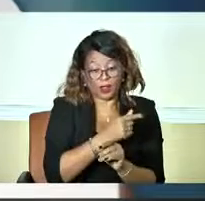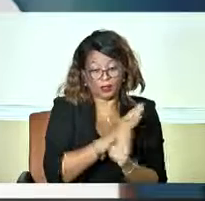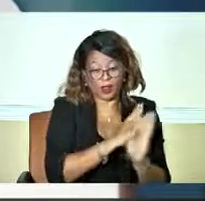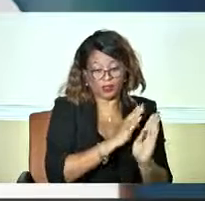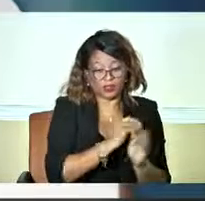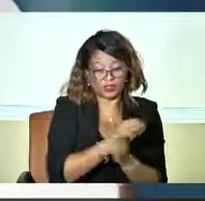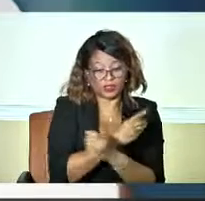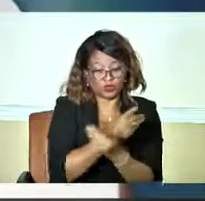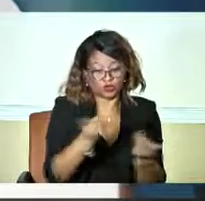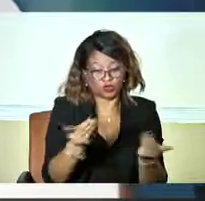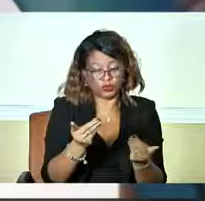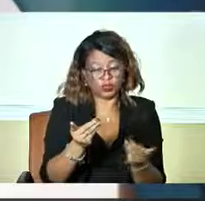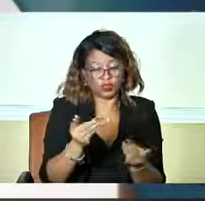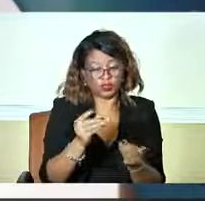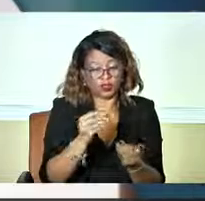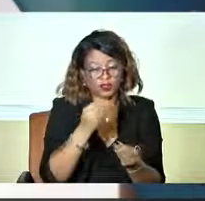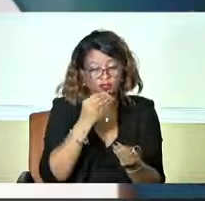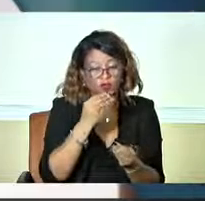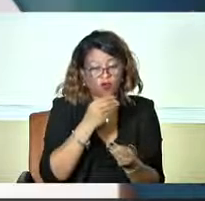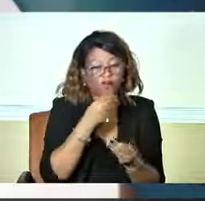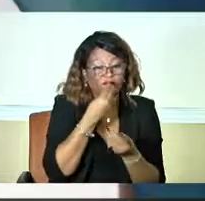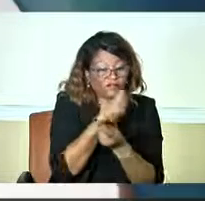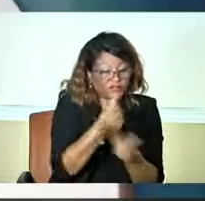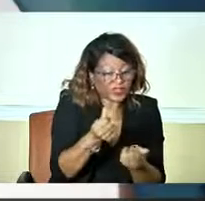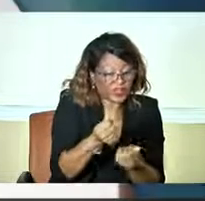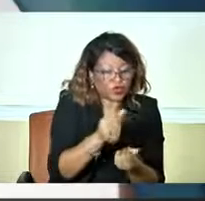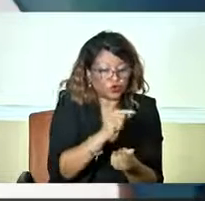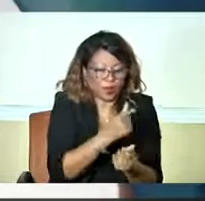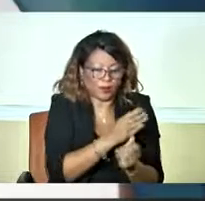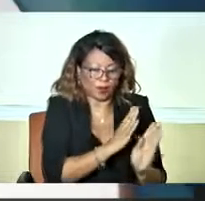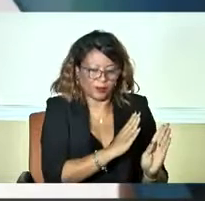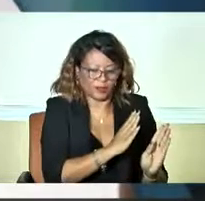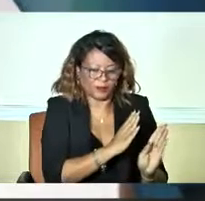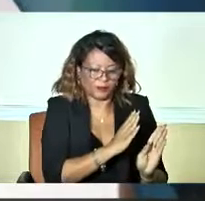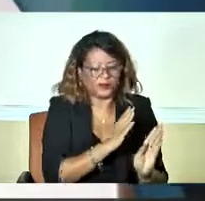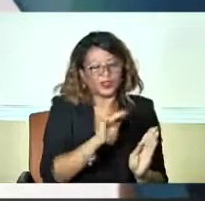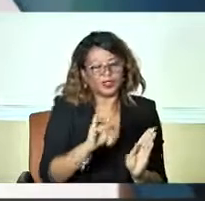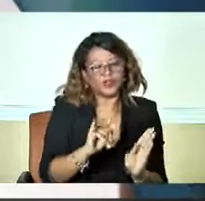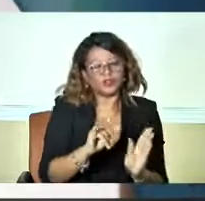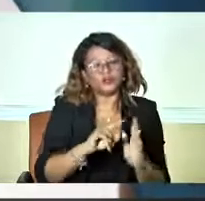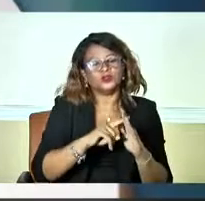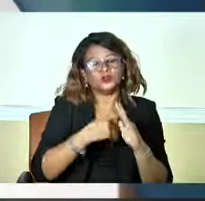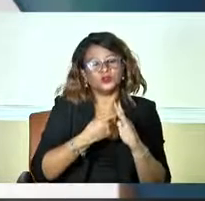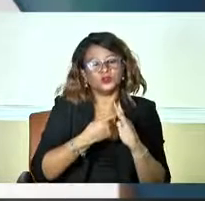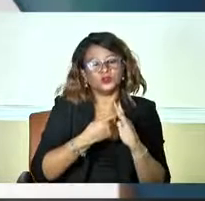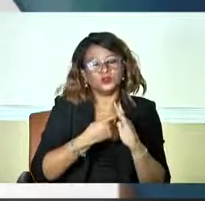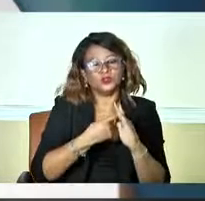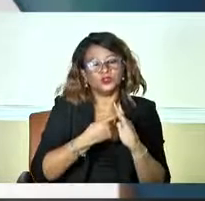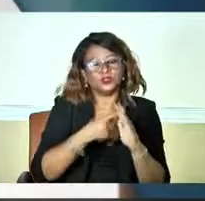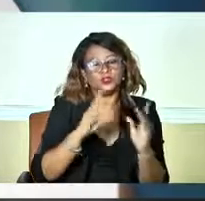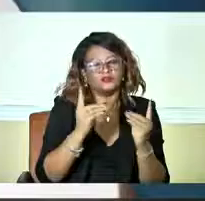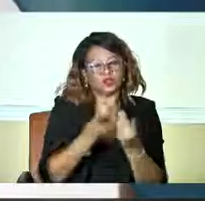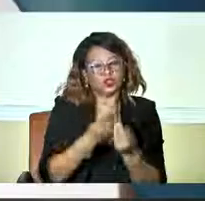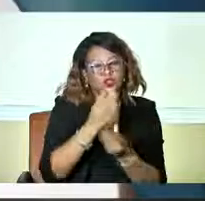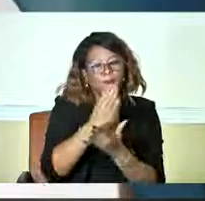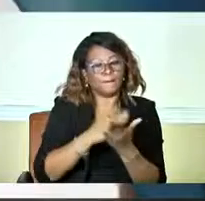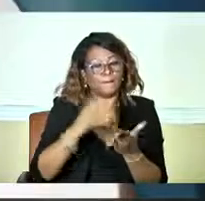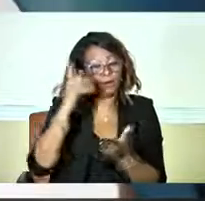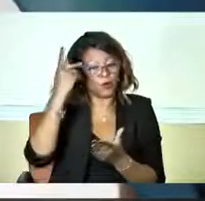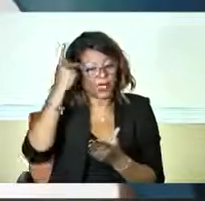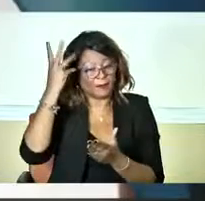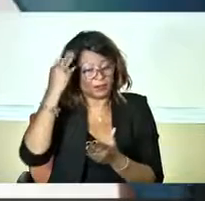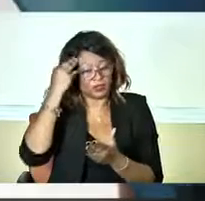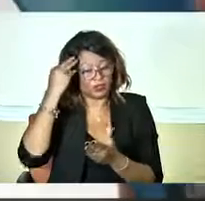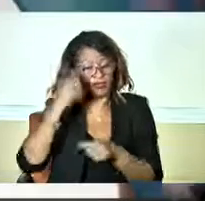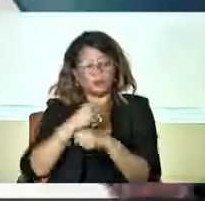Food Distribution Task Force, or Feed Grand Bahama. This initiative was launched in the vision of the Prime Minister